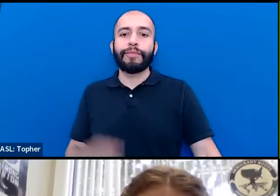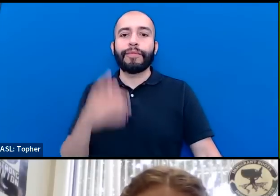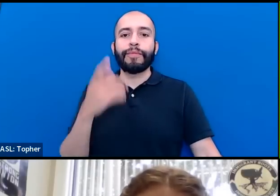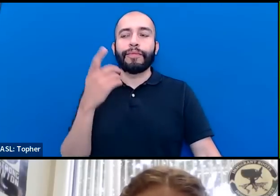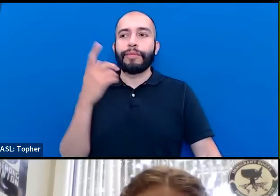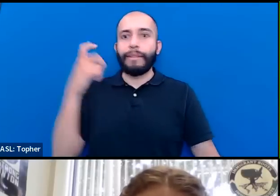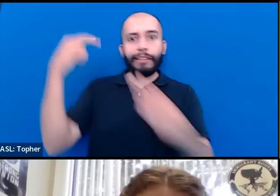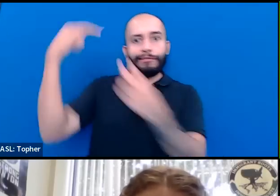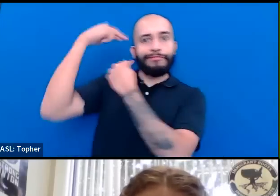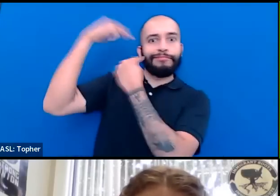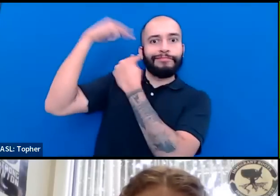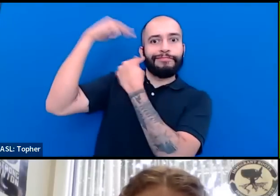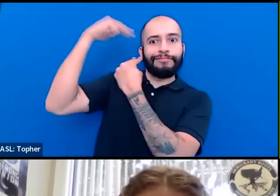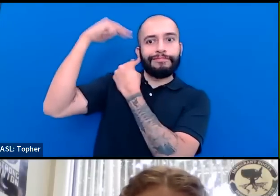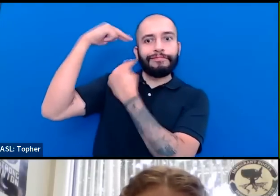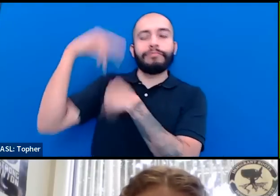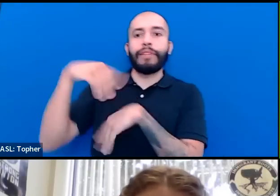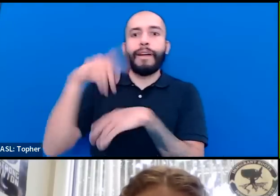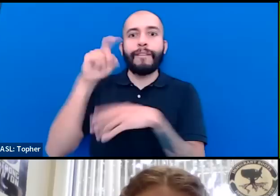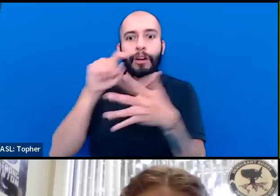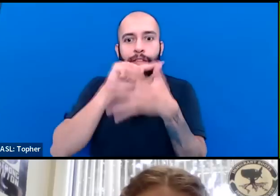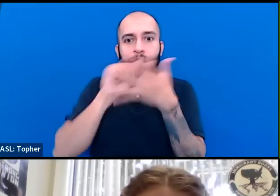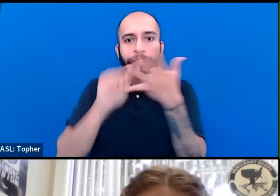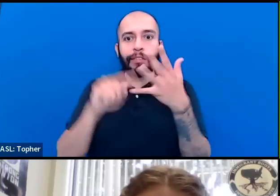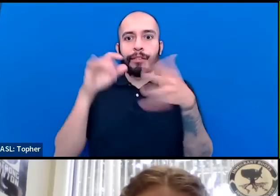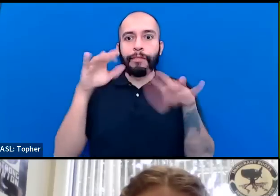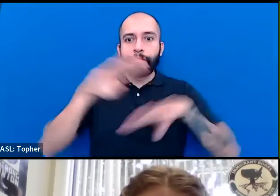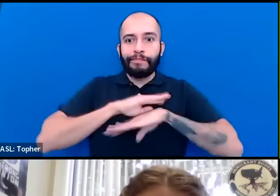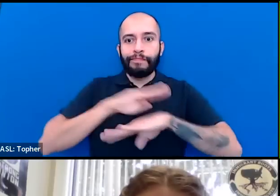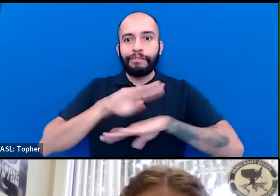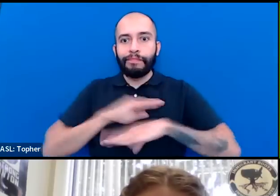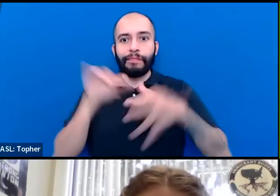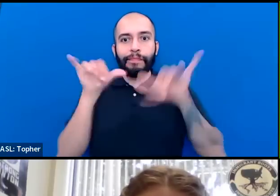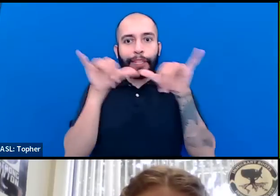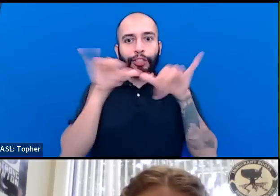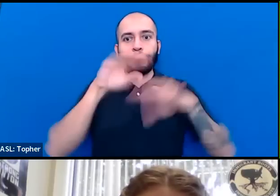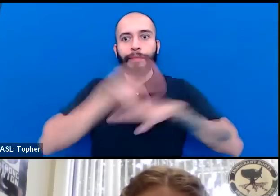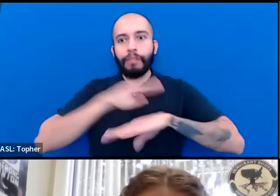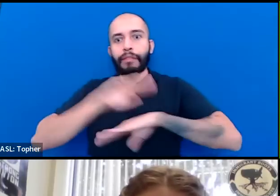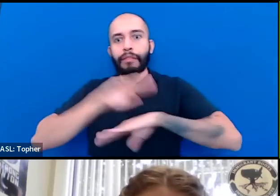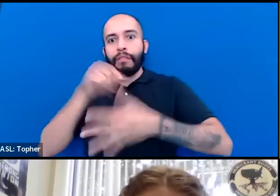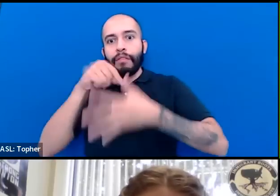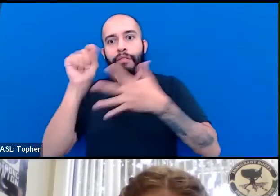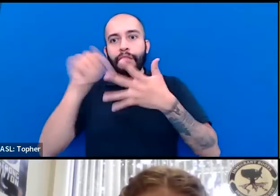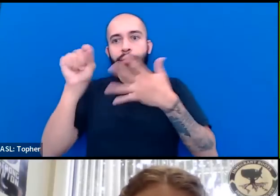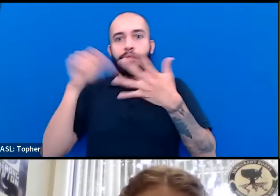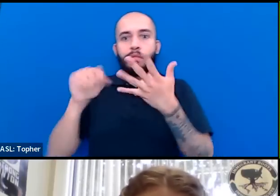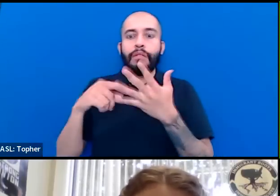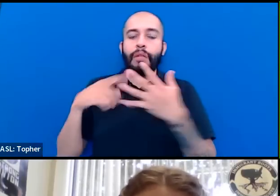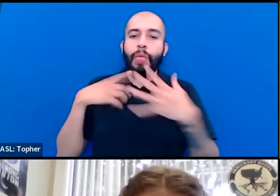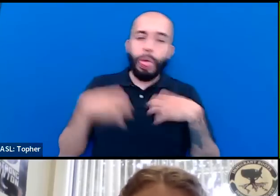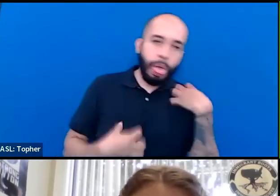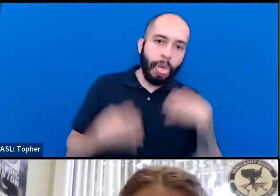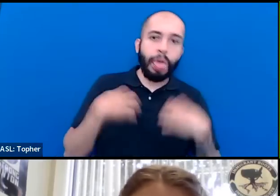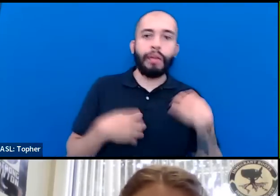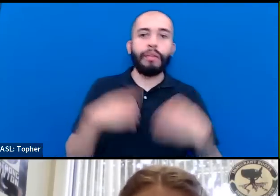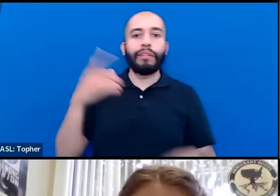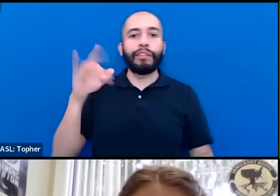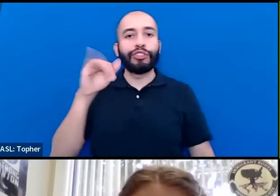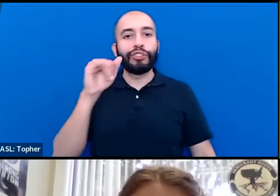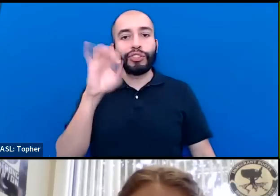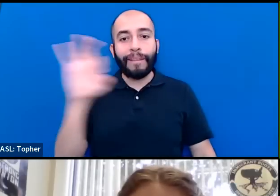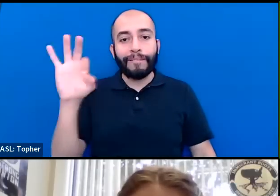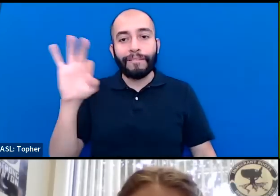and the leaders of Amazon have assumed that, the average Amazon worker will burn out in under a year because the work is